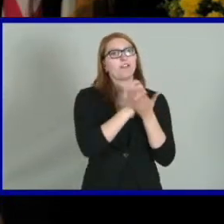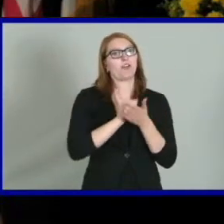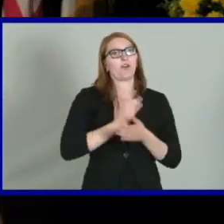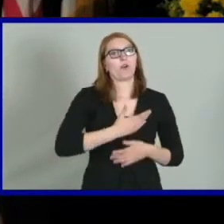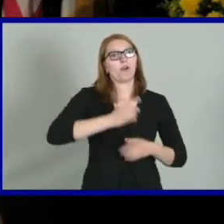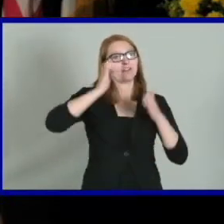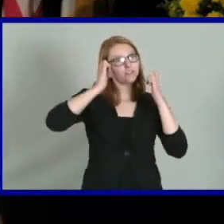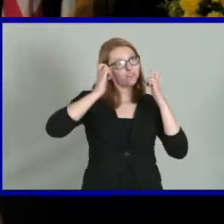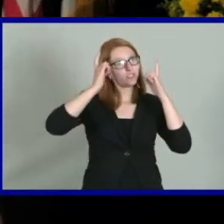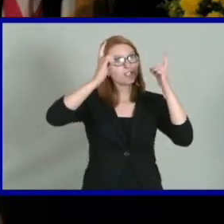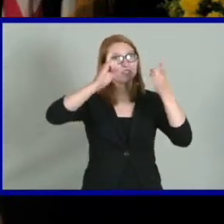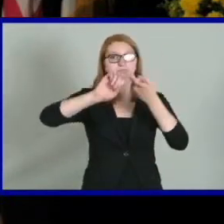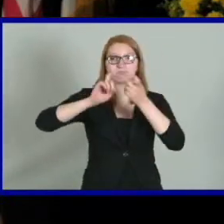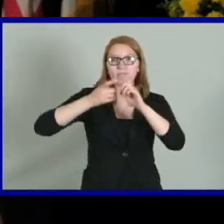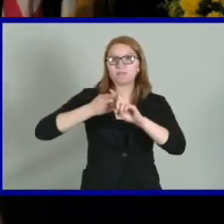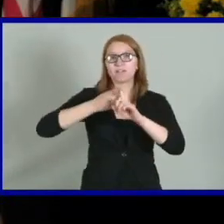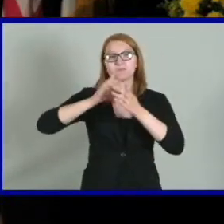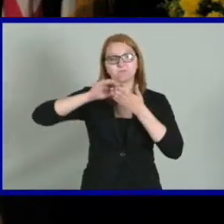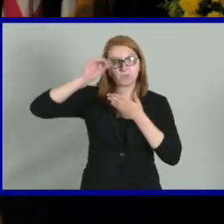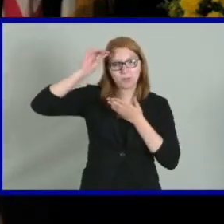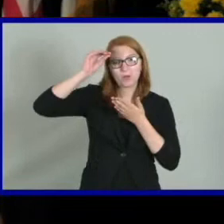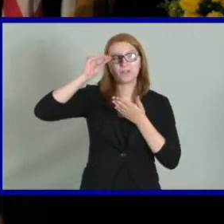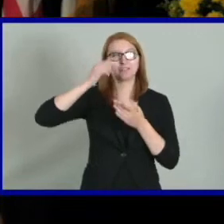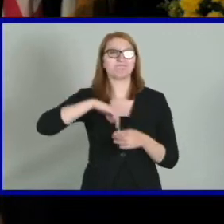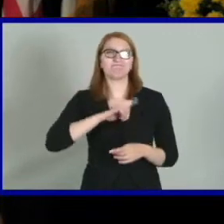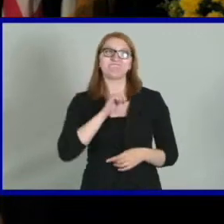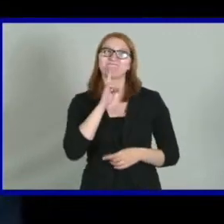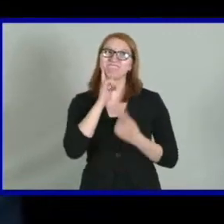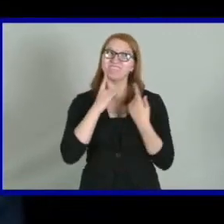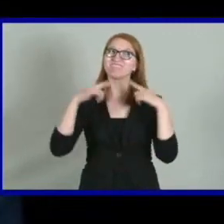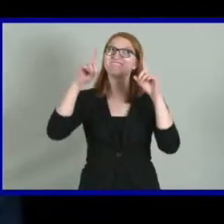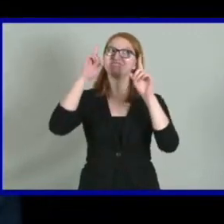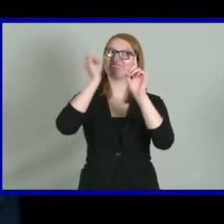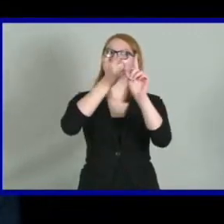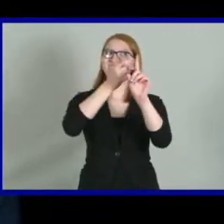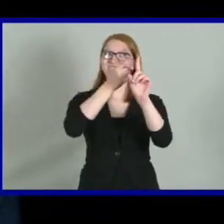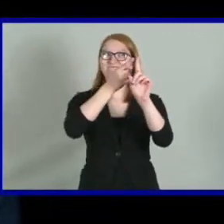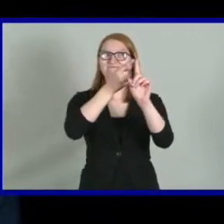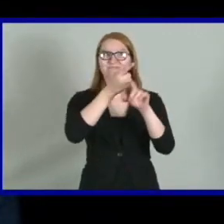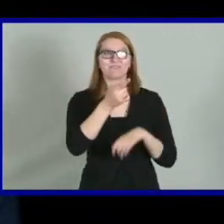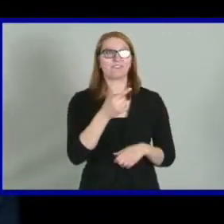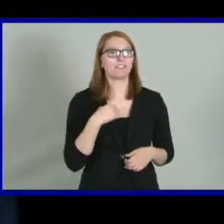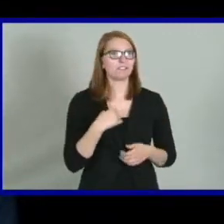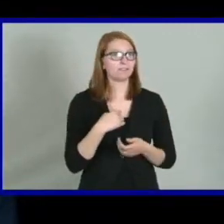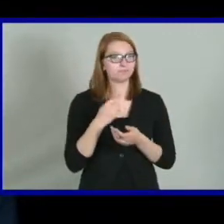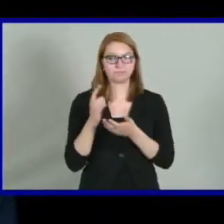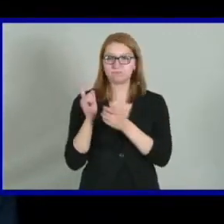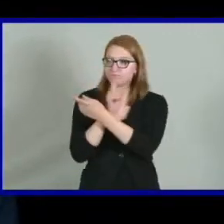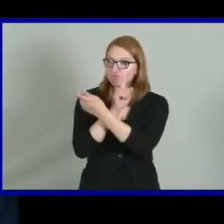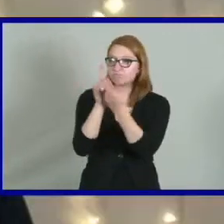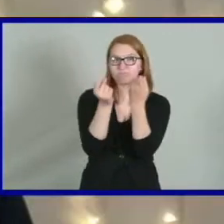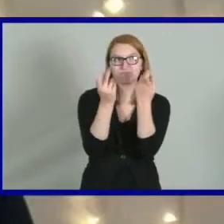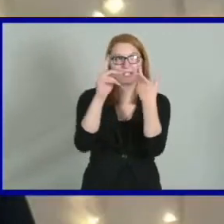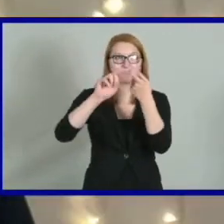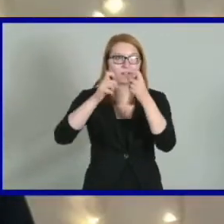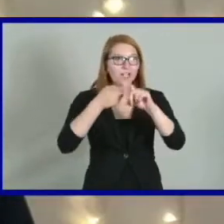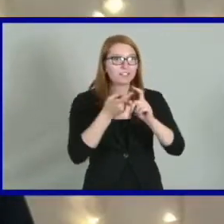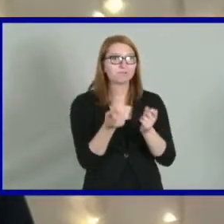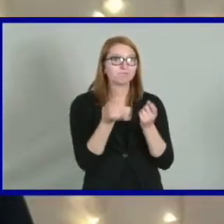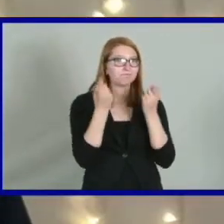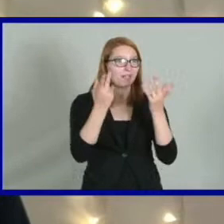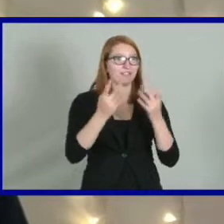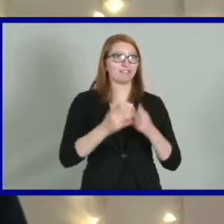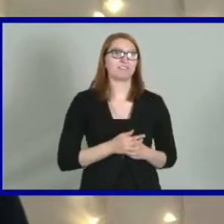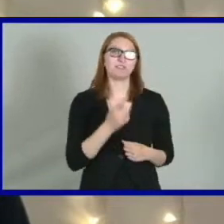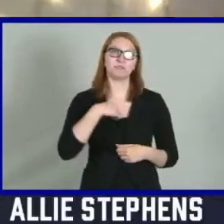friends. And I would say we did a pretty good job at achieving those goals. I've made so many friends, and I've had so many memories here. We all have those